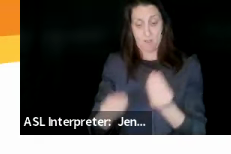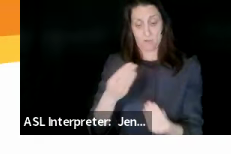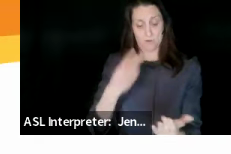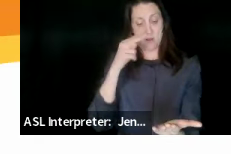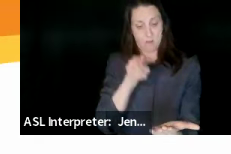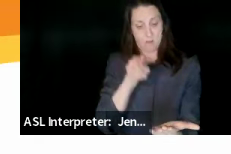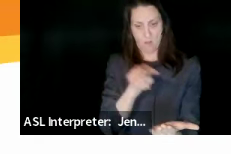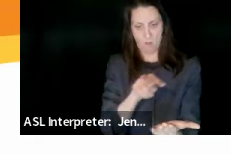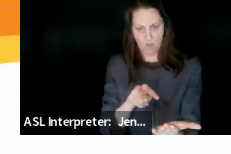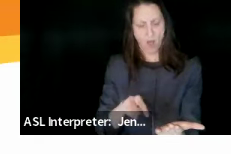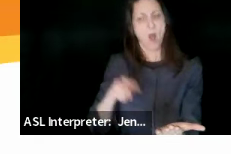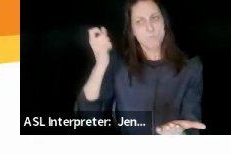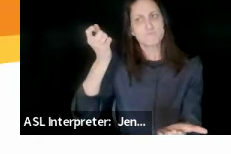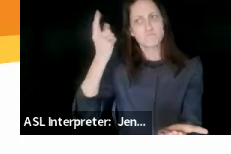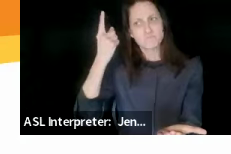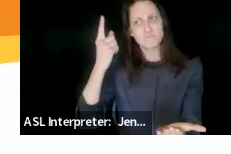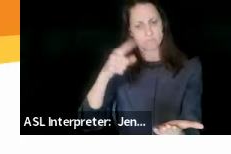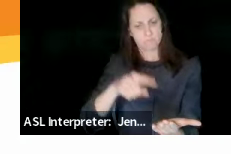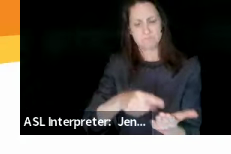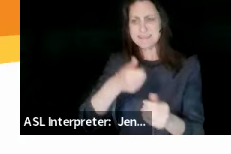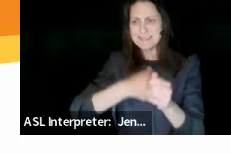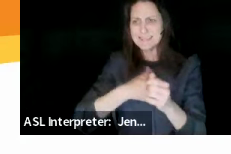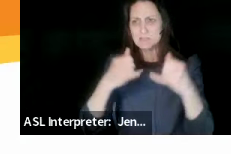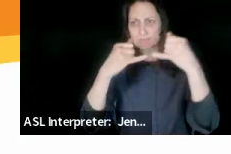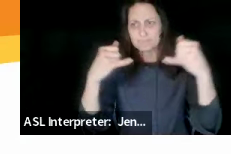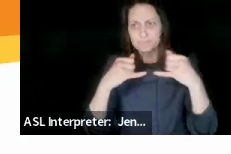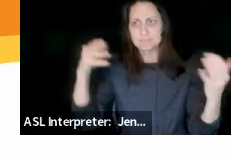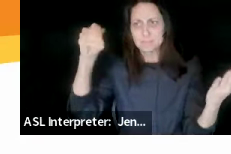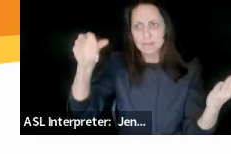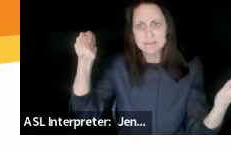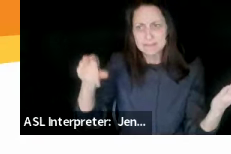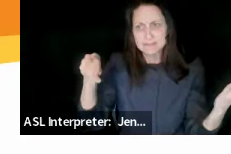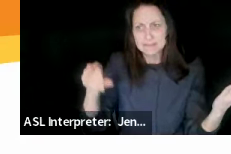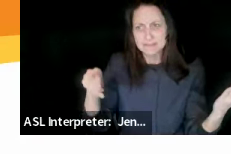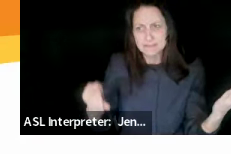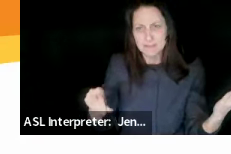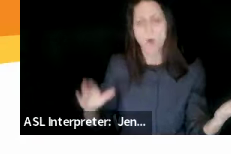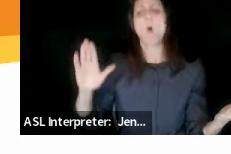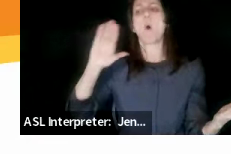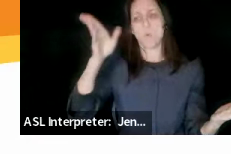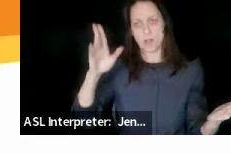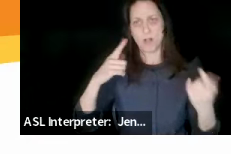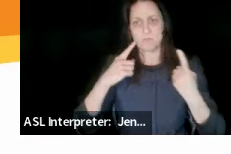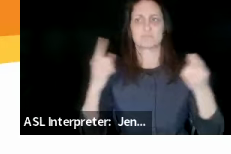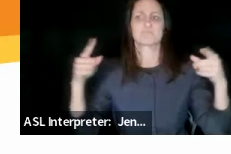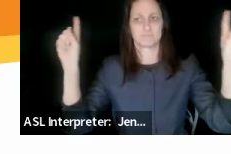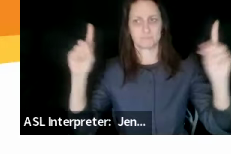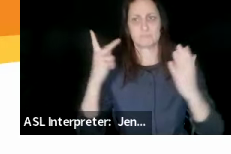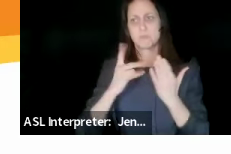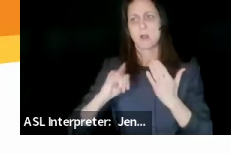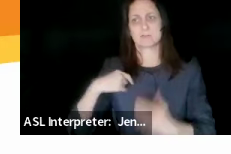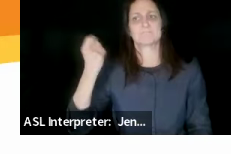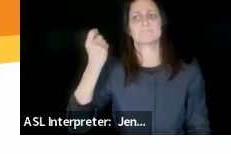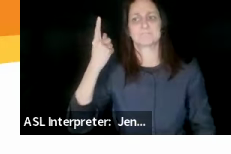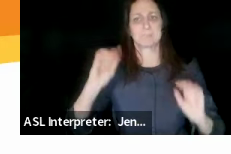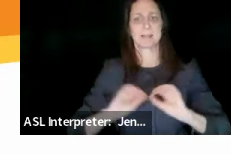expense is going to support the approved project scope. It So, is also Maria, important. one quick question. I just